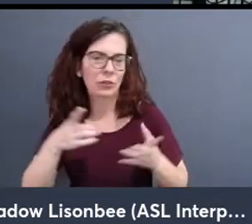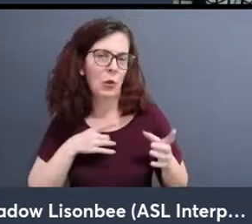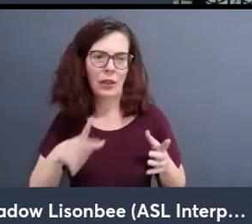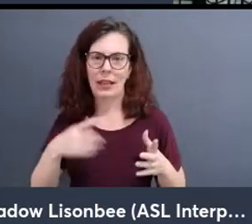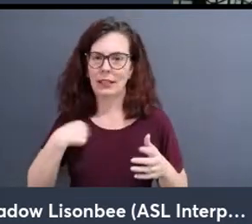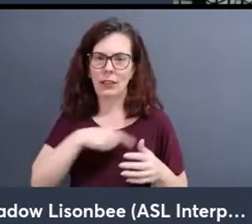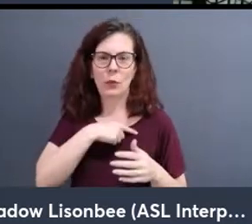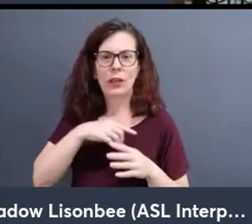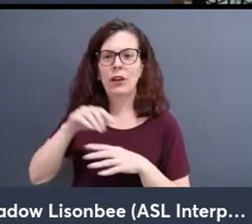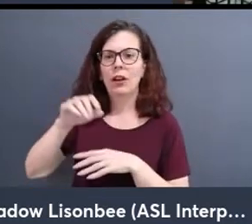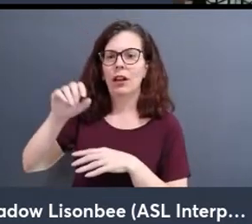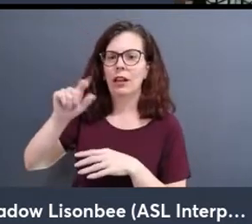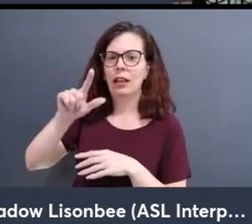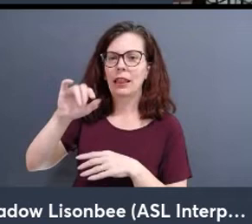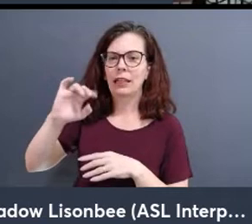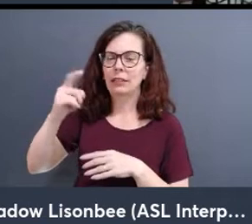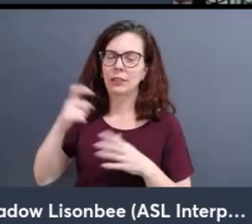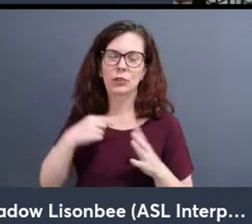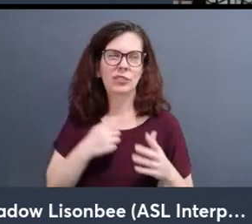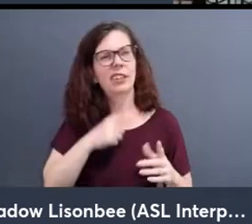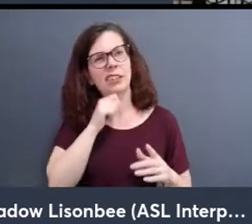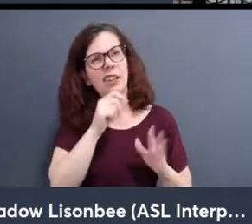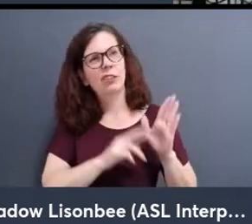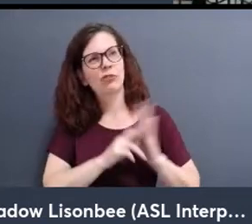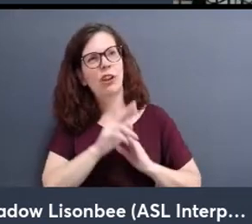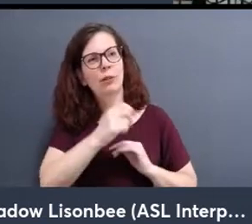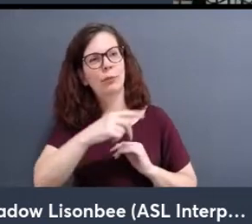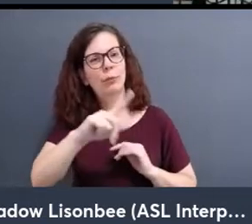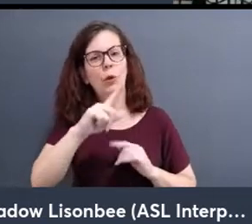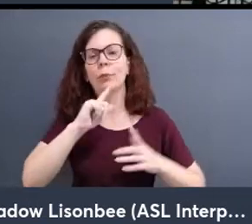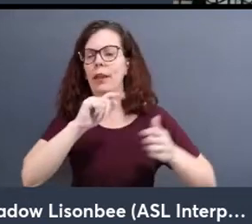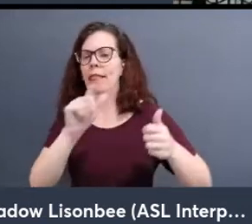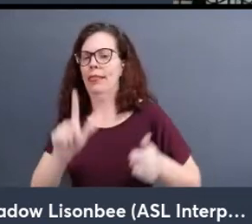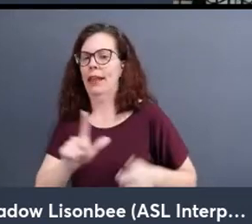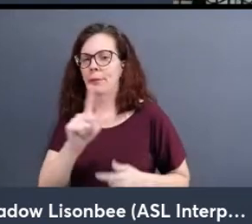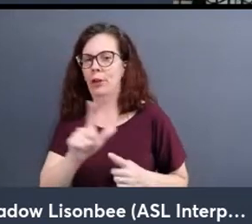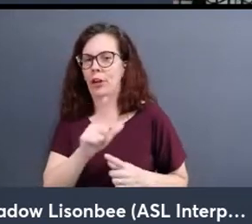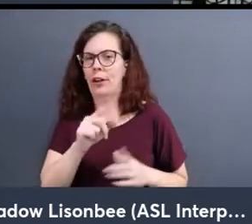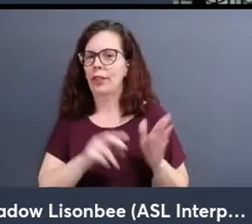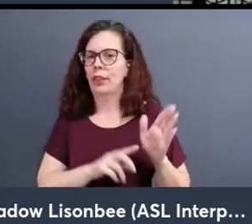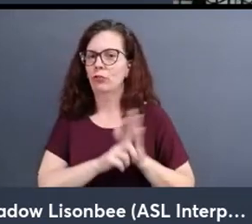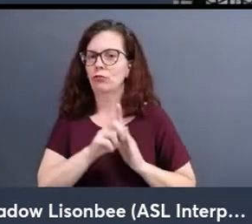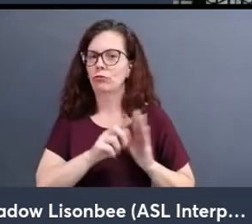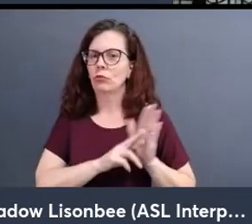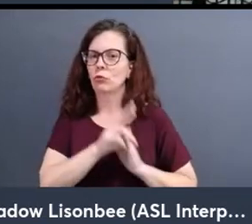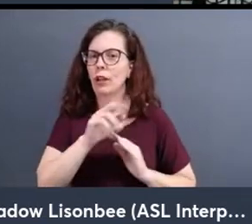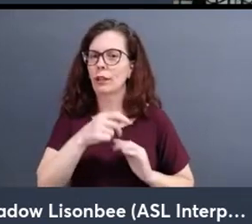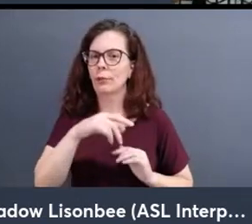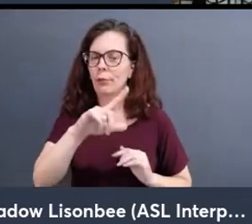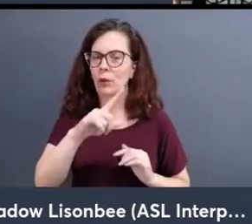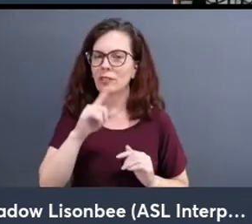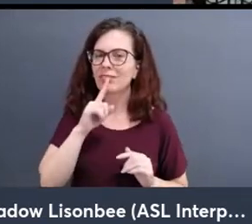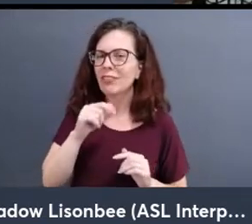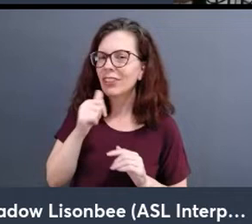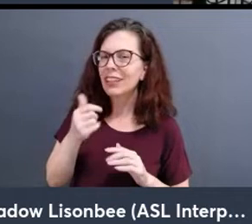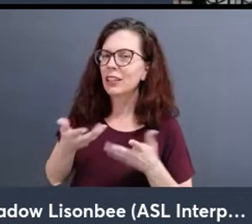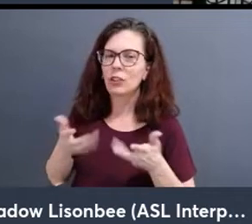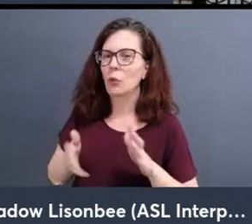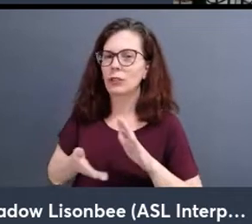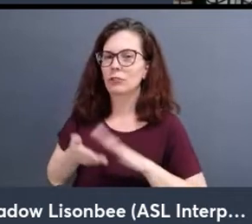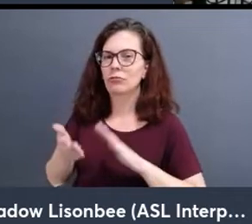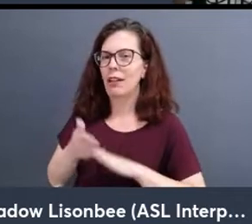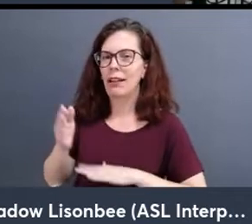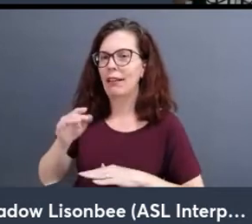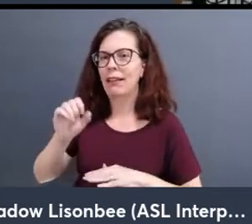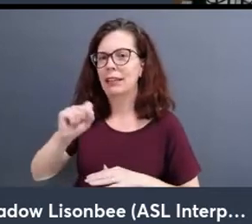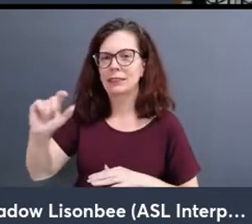Linux. Sorry, not Rocket Pool specifically, right? But the underlying libraries that Rocket Pool is leveraging don't necessarily run like we're on SE Linux and it can't do things manually, just